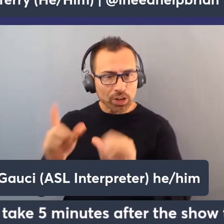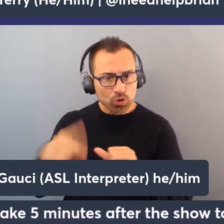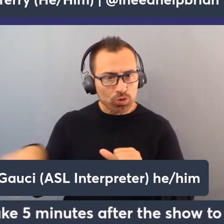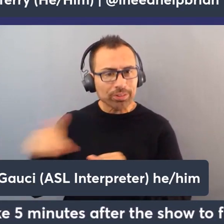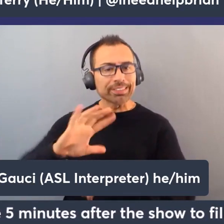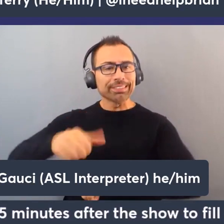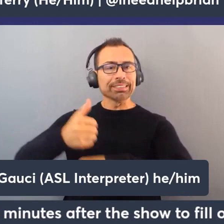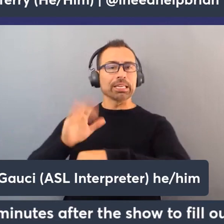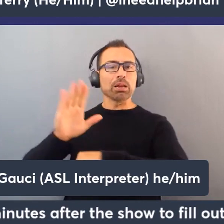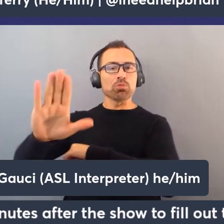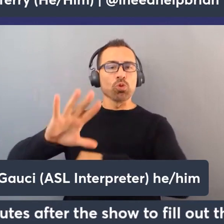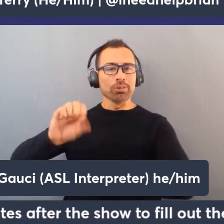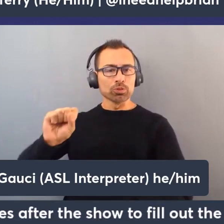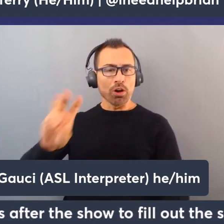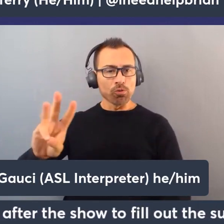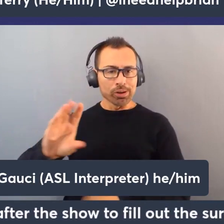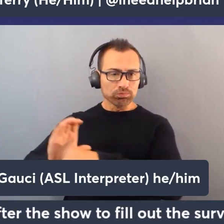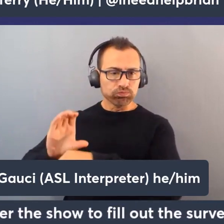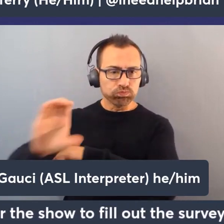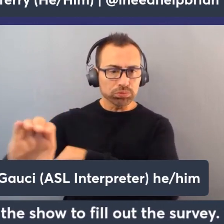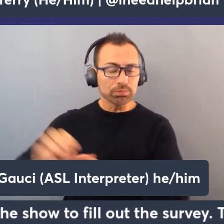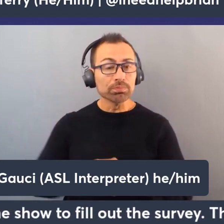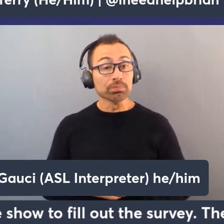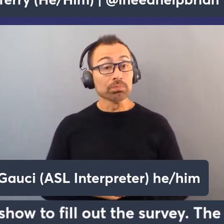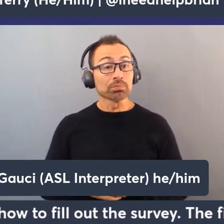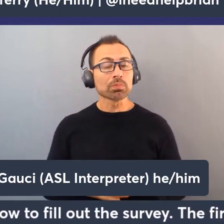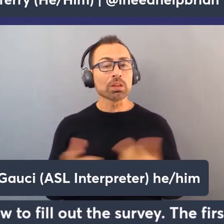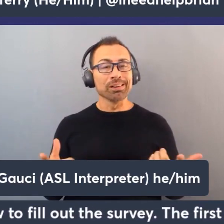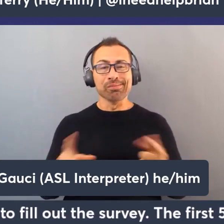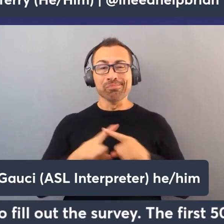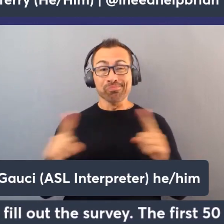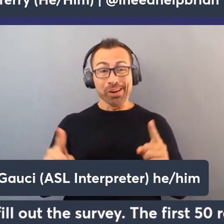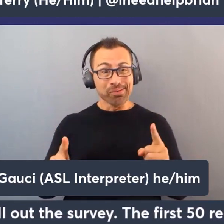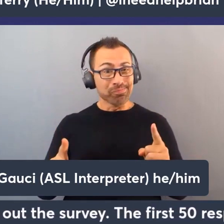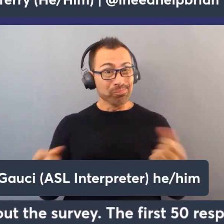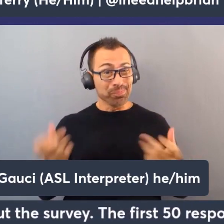overwhelming for some folks that don't live, on a keyboard, right?